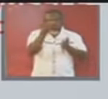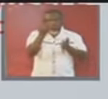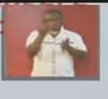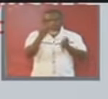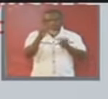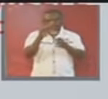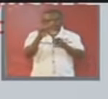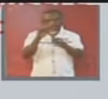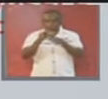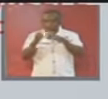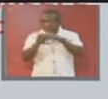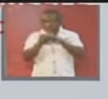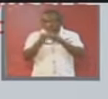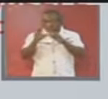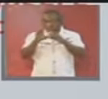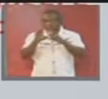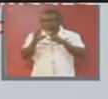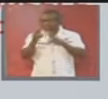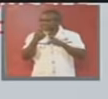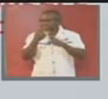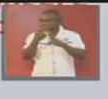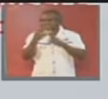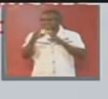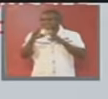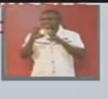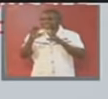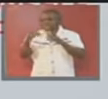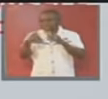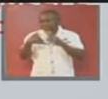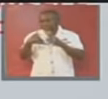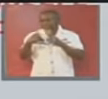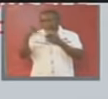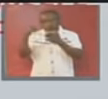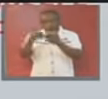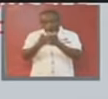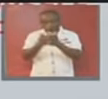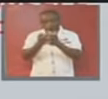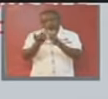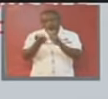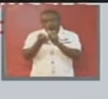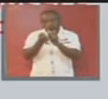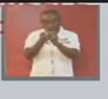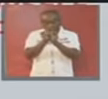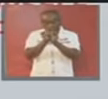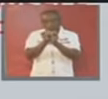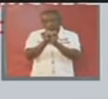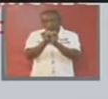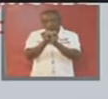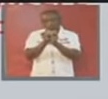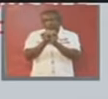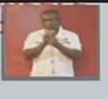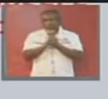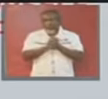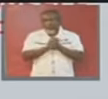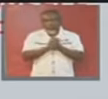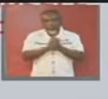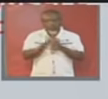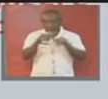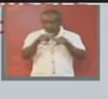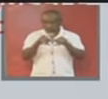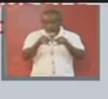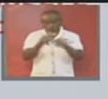position as Jamaica, working with CARPHA and working with the university to do this